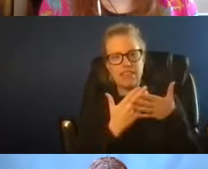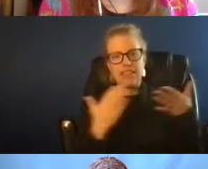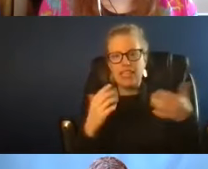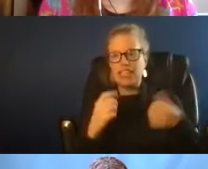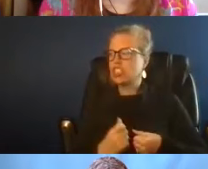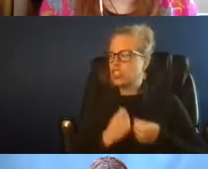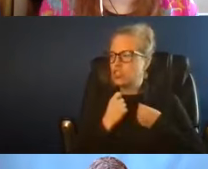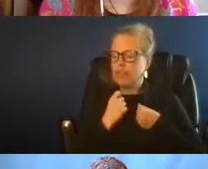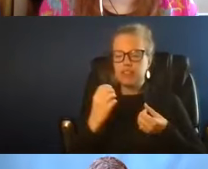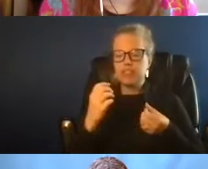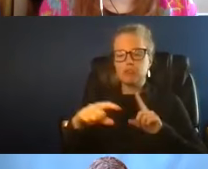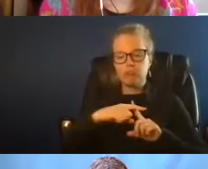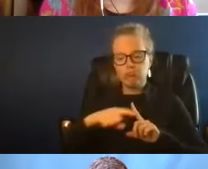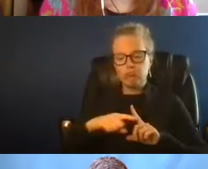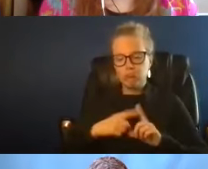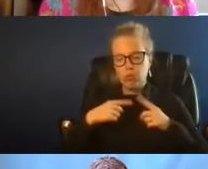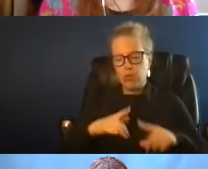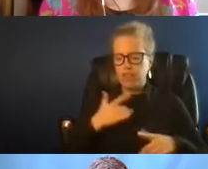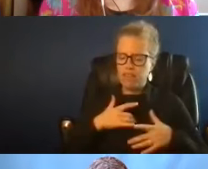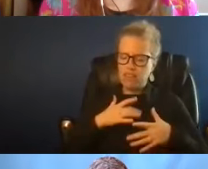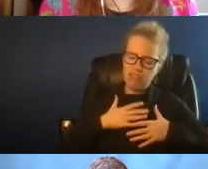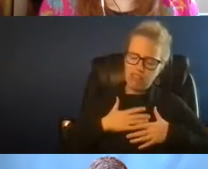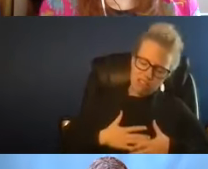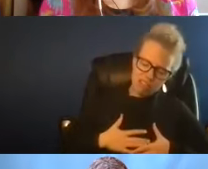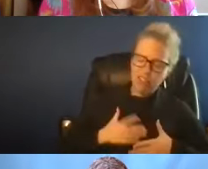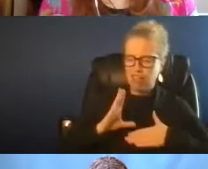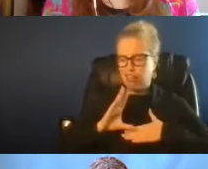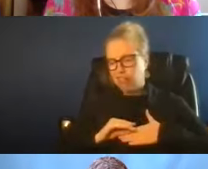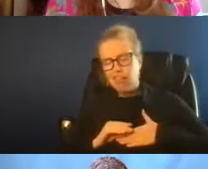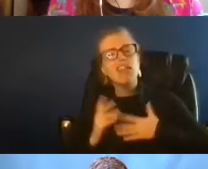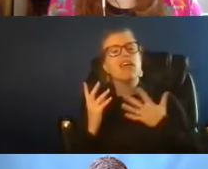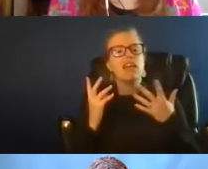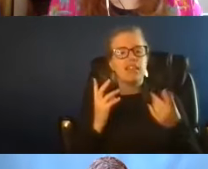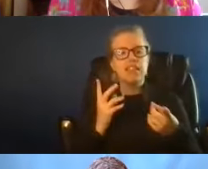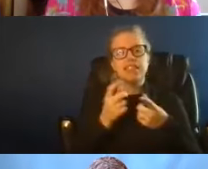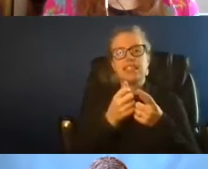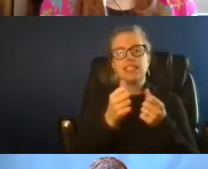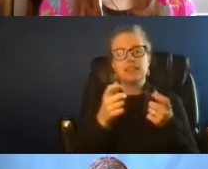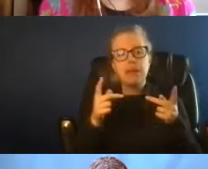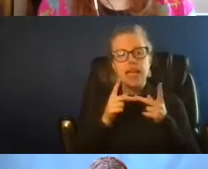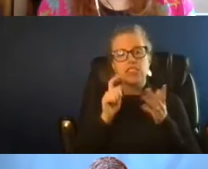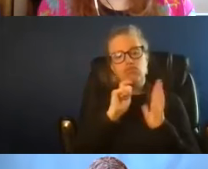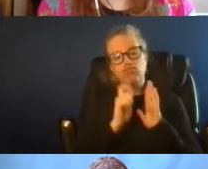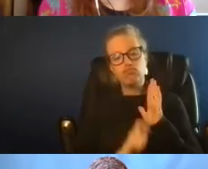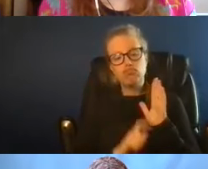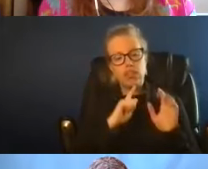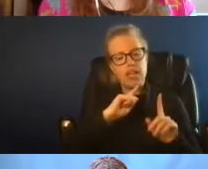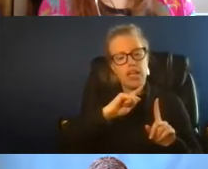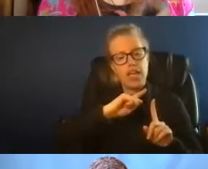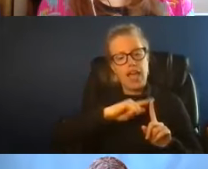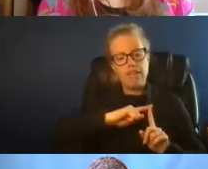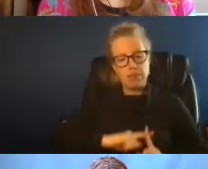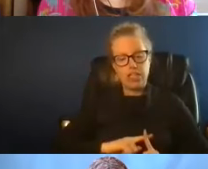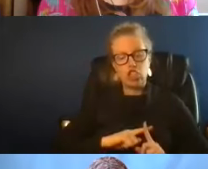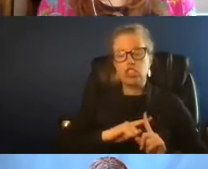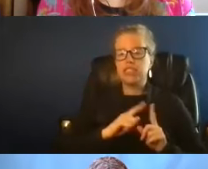tell themselves when they're feeling down or feeling small. This is just a space for them to write down affirmations that